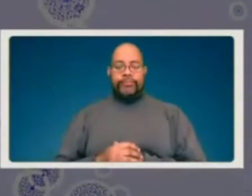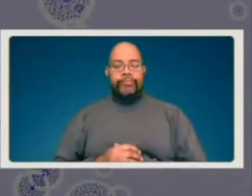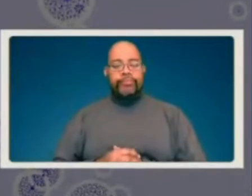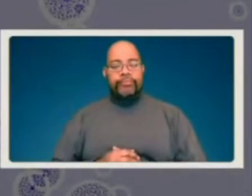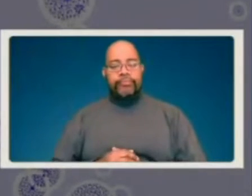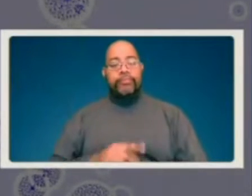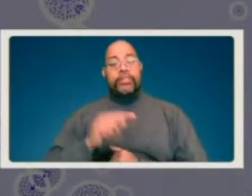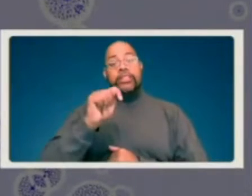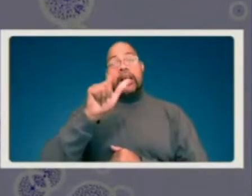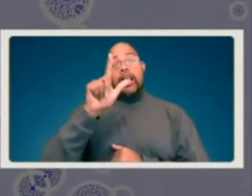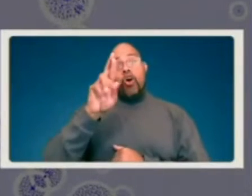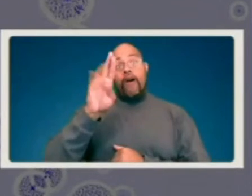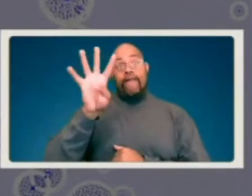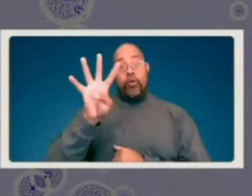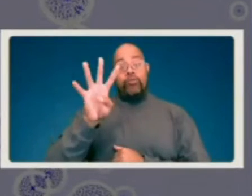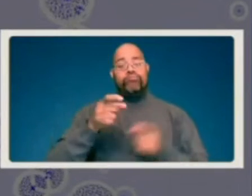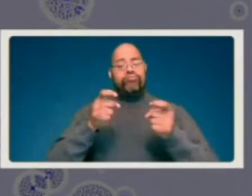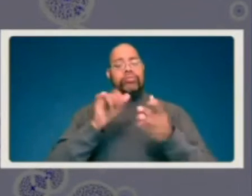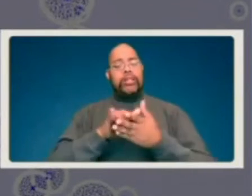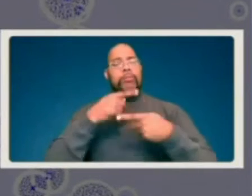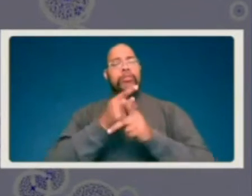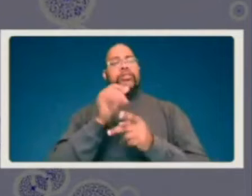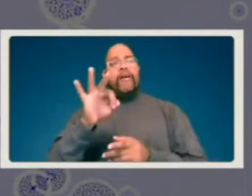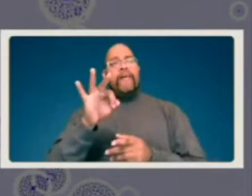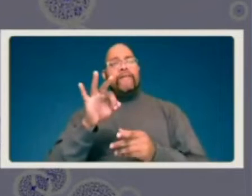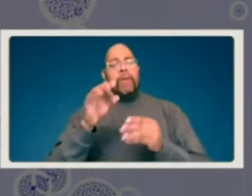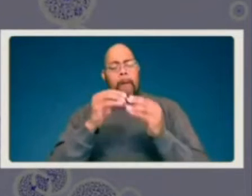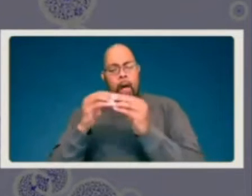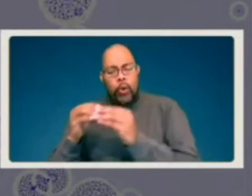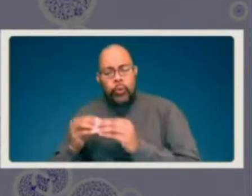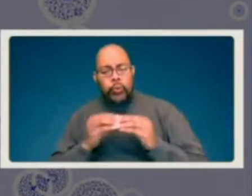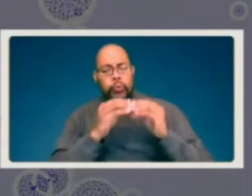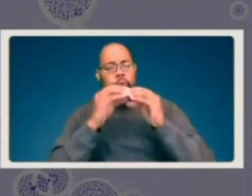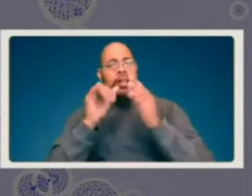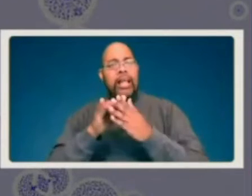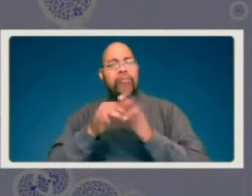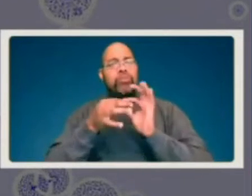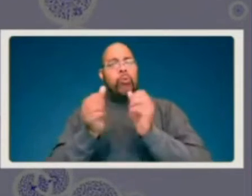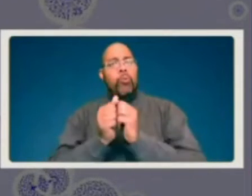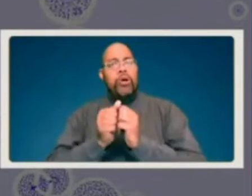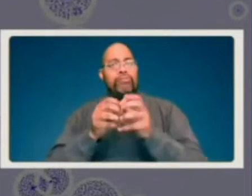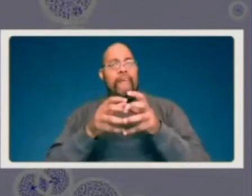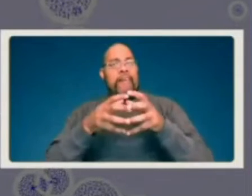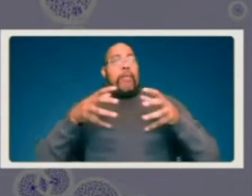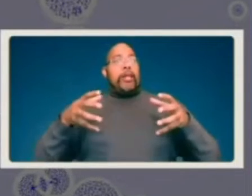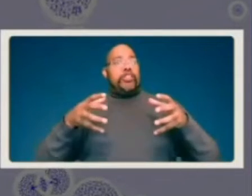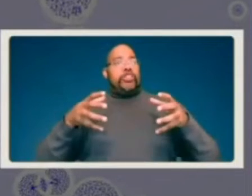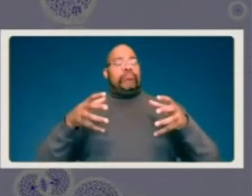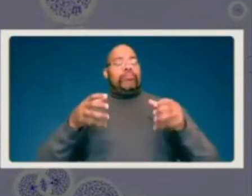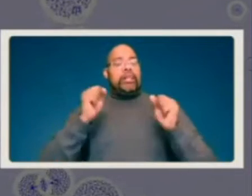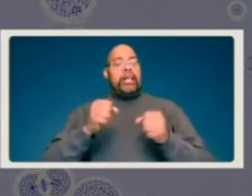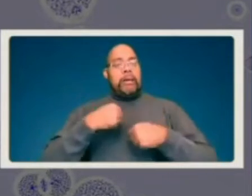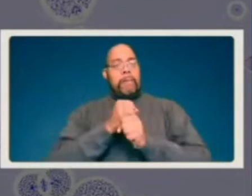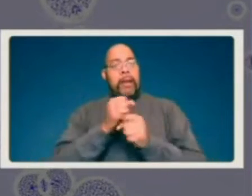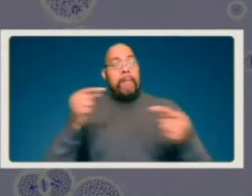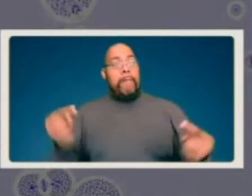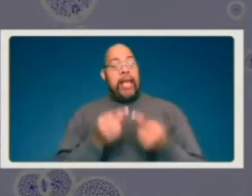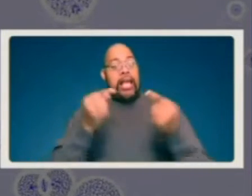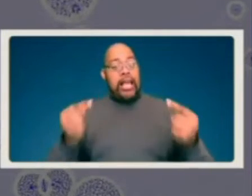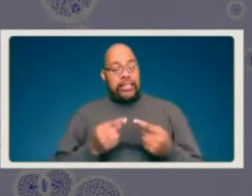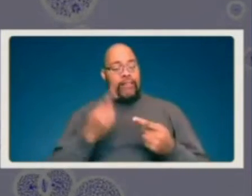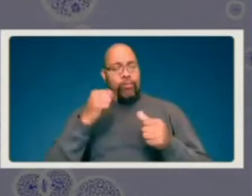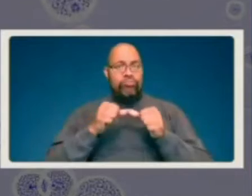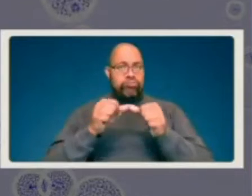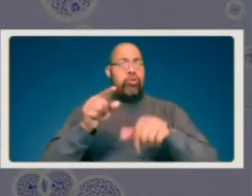TLR4. Now, TLR4 facilitates the production of molecules that are associated with inflammation and can